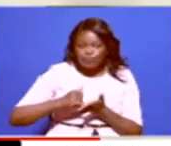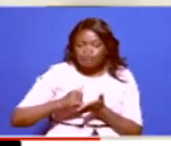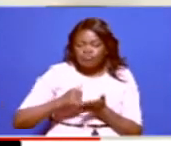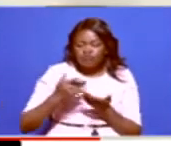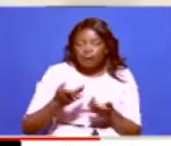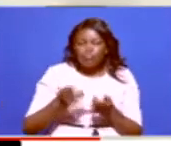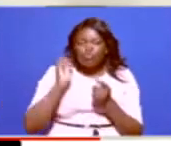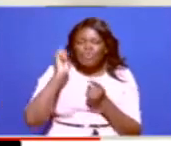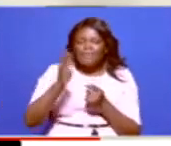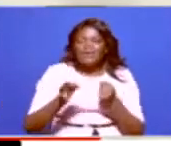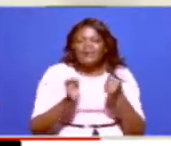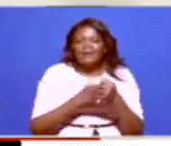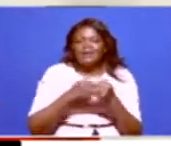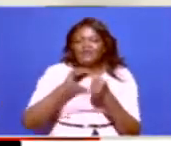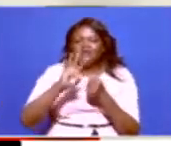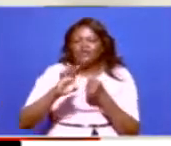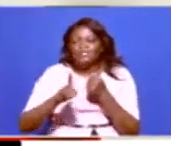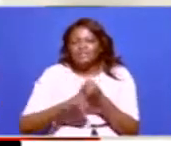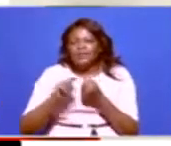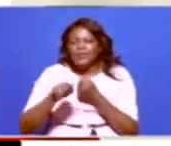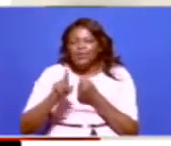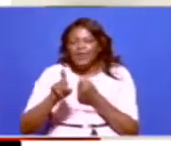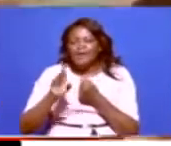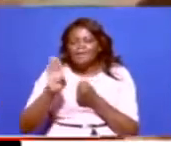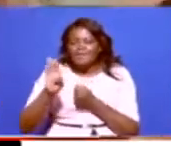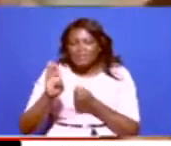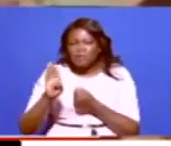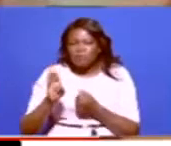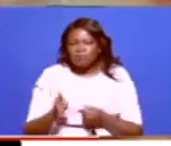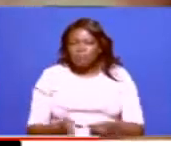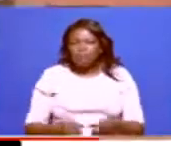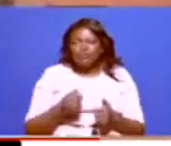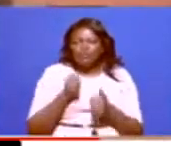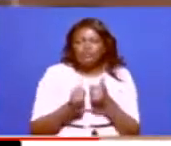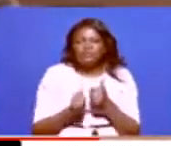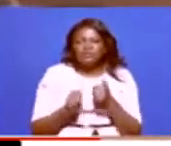at 846.1 billion shillings, which is